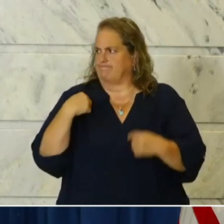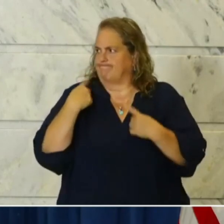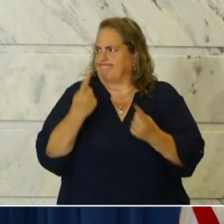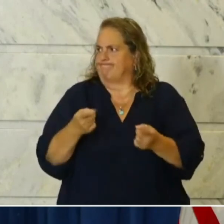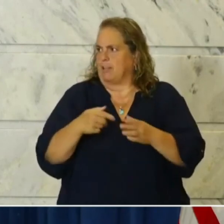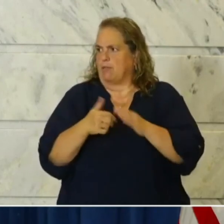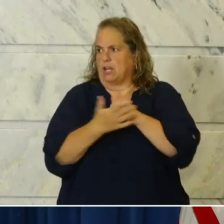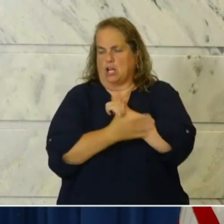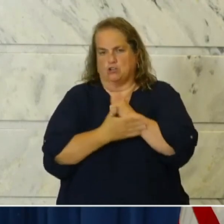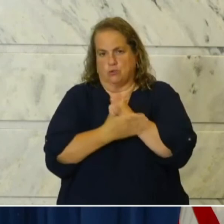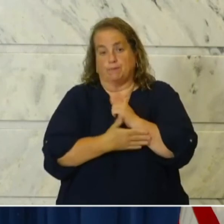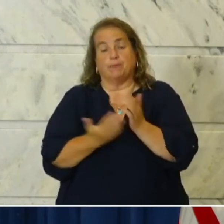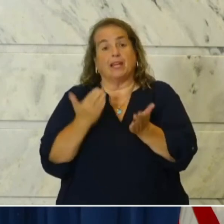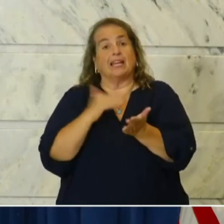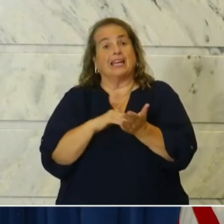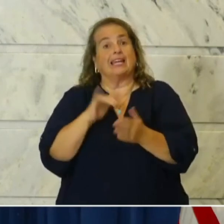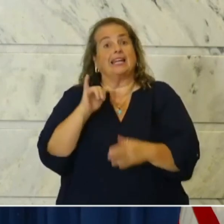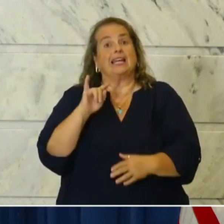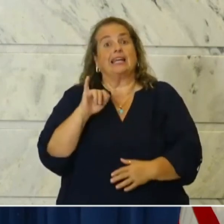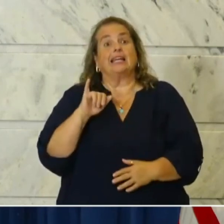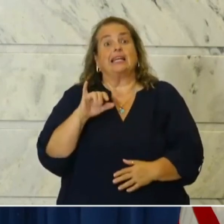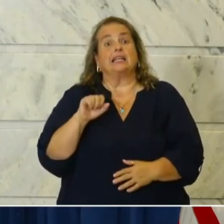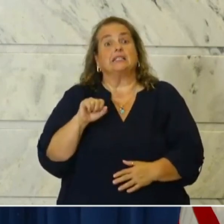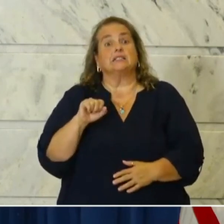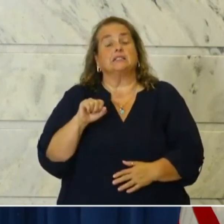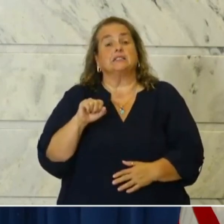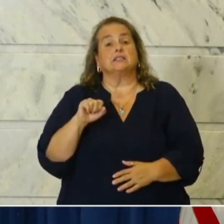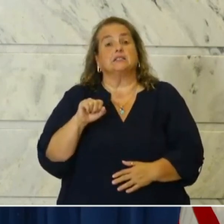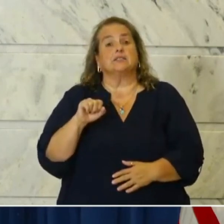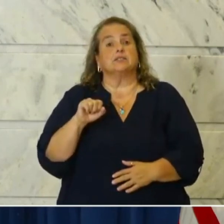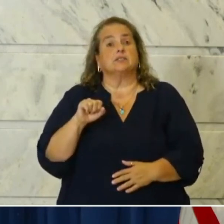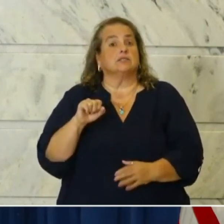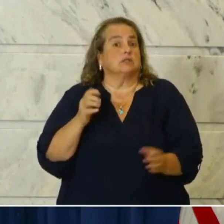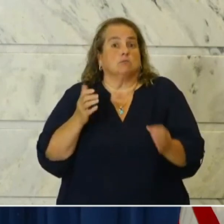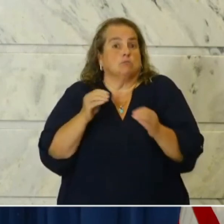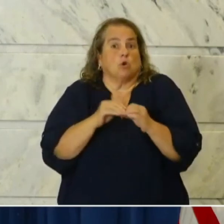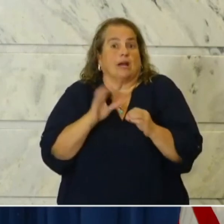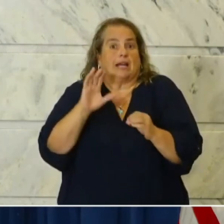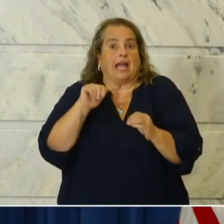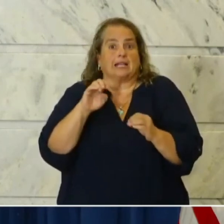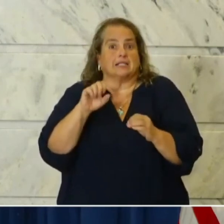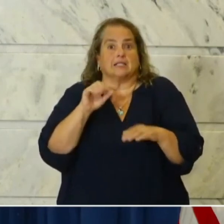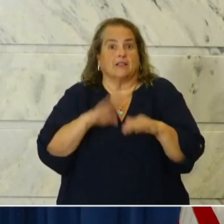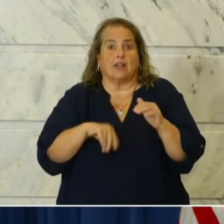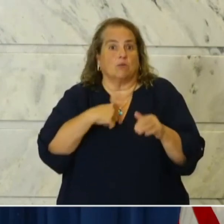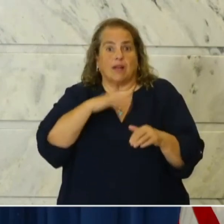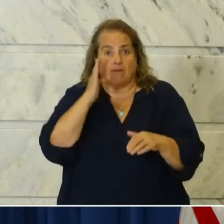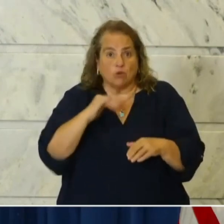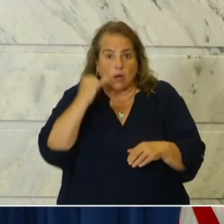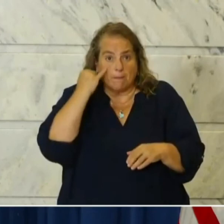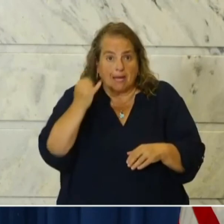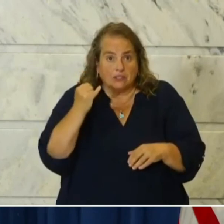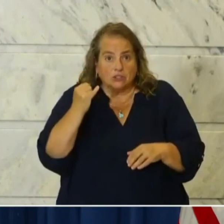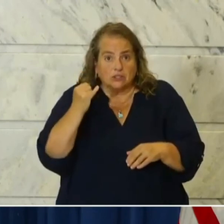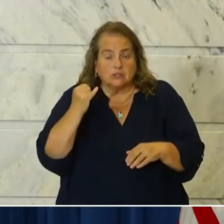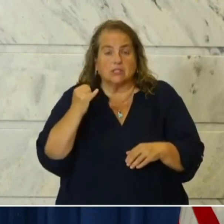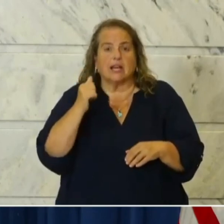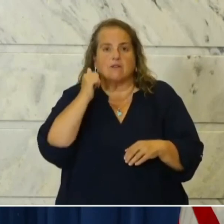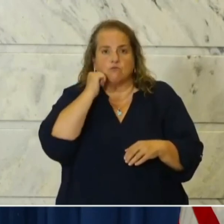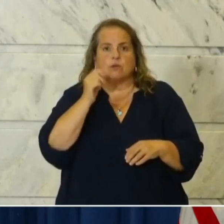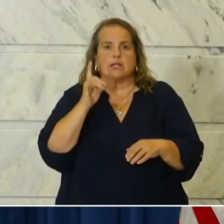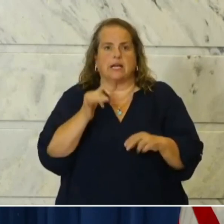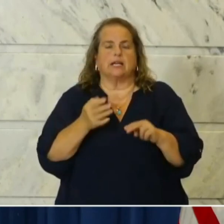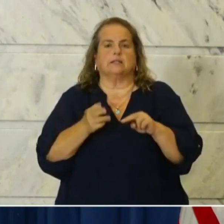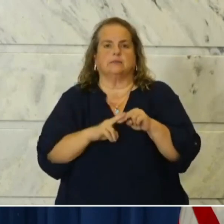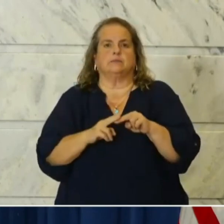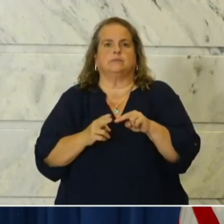country. Again, it is more cases than we could have ever imagined, day over day over